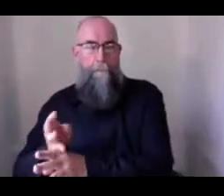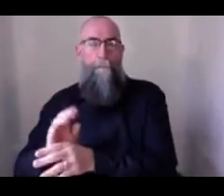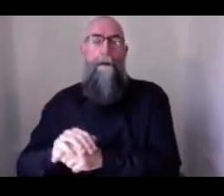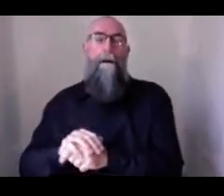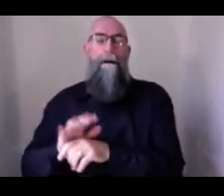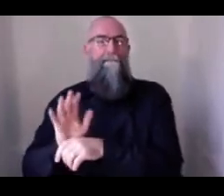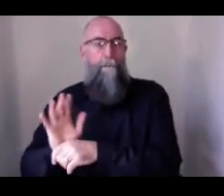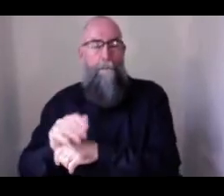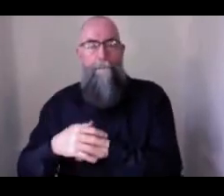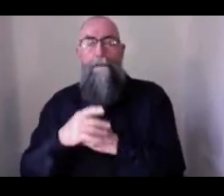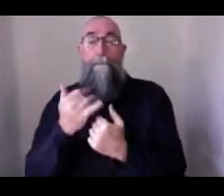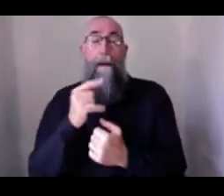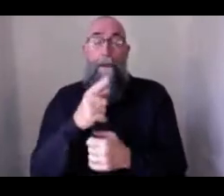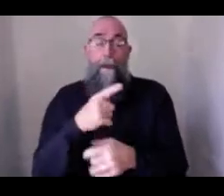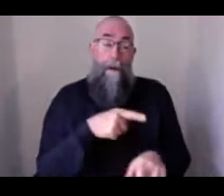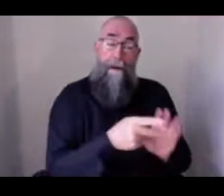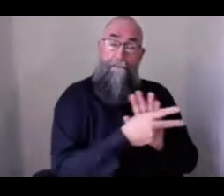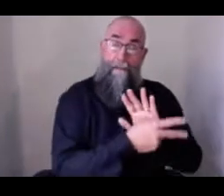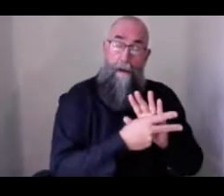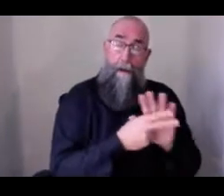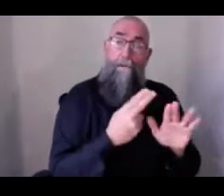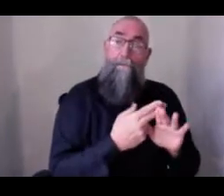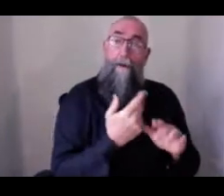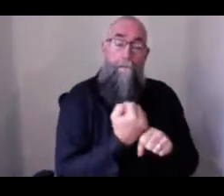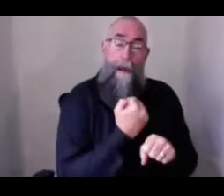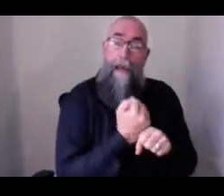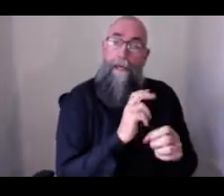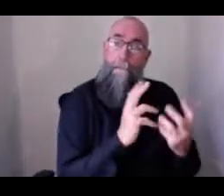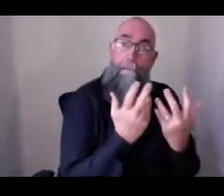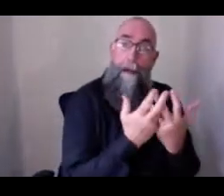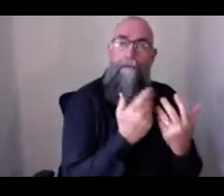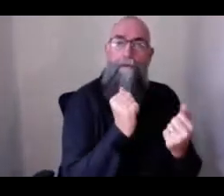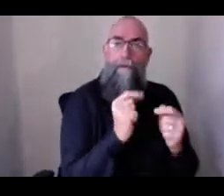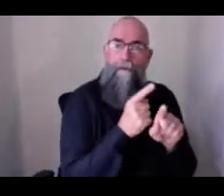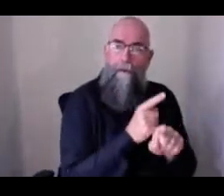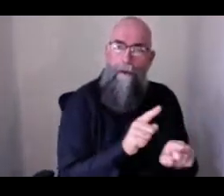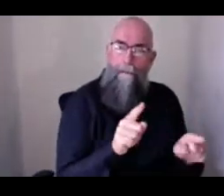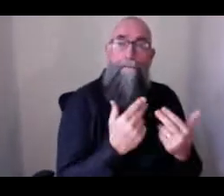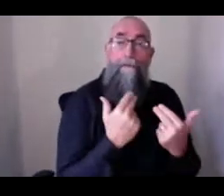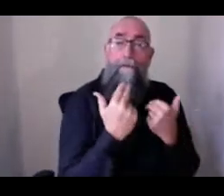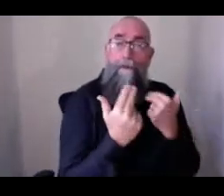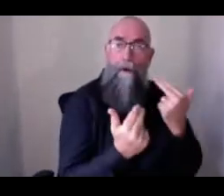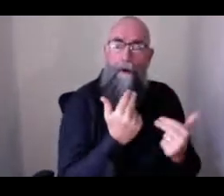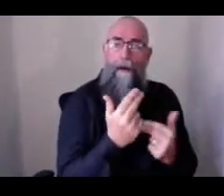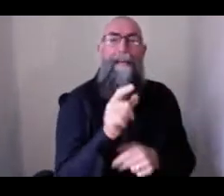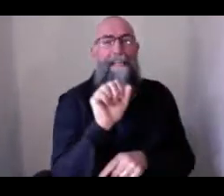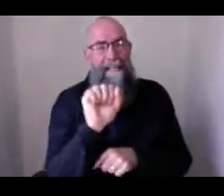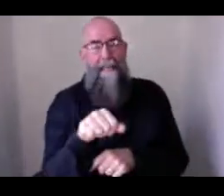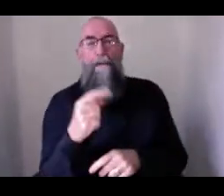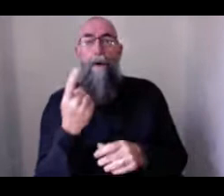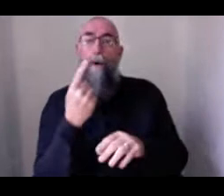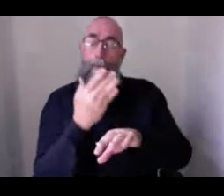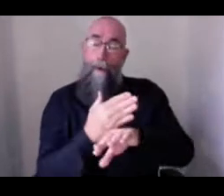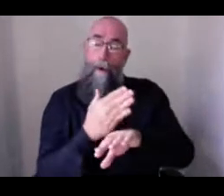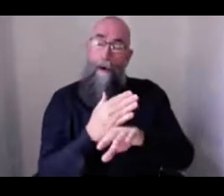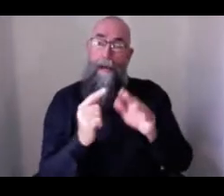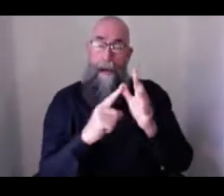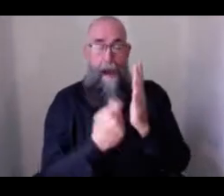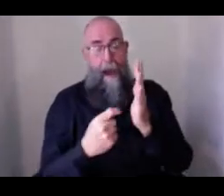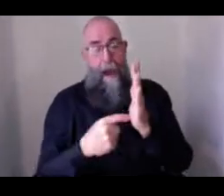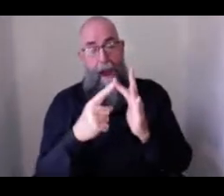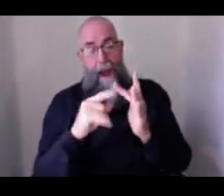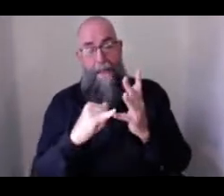for your song. Often in the visual arts sector, we have visual artists who work across different formats, and